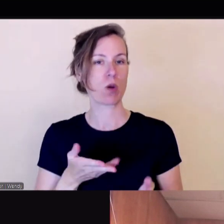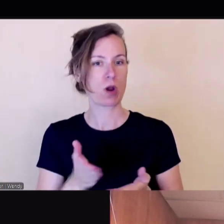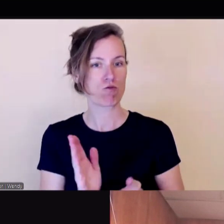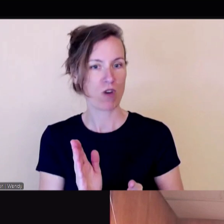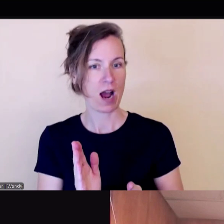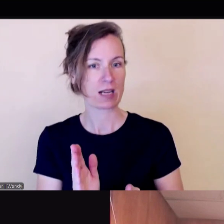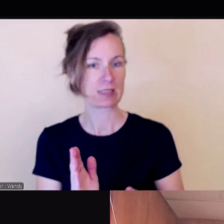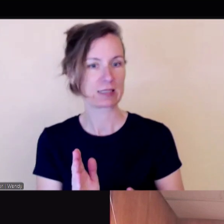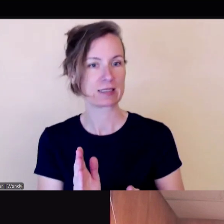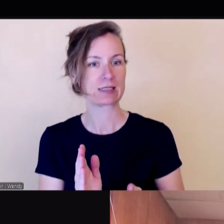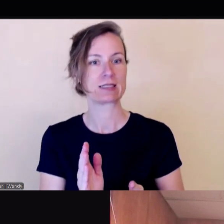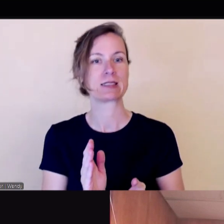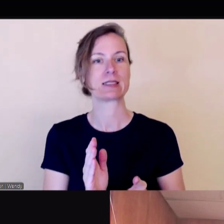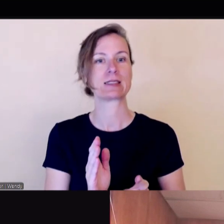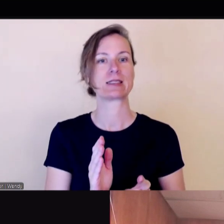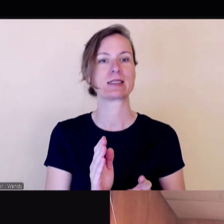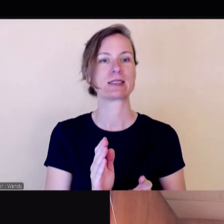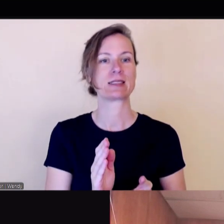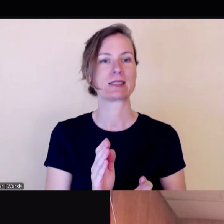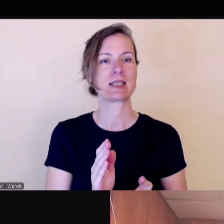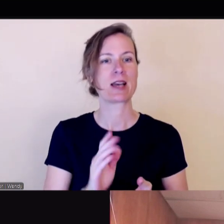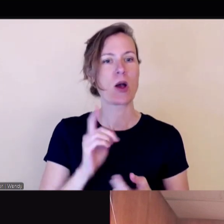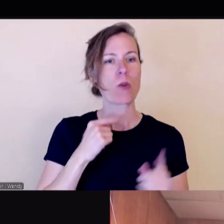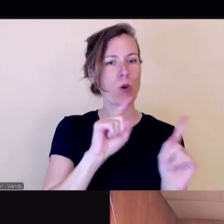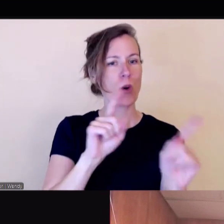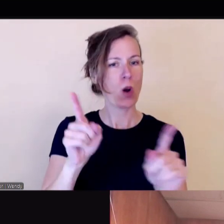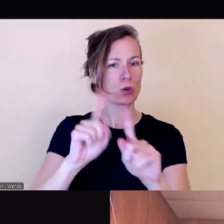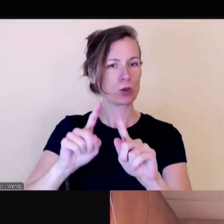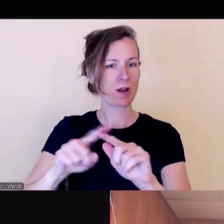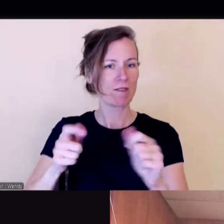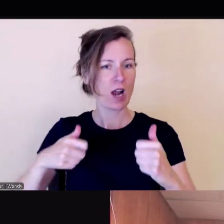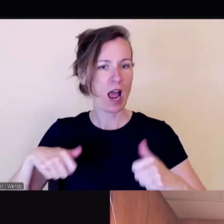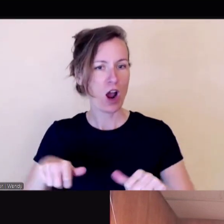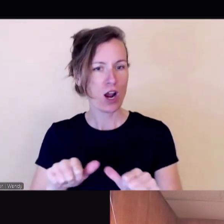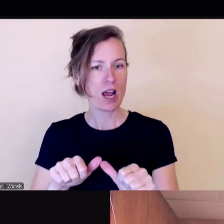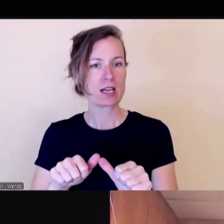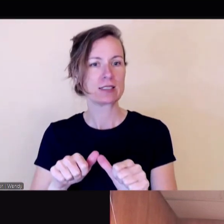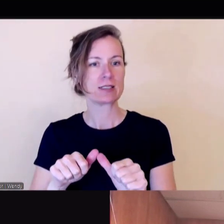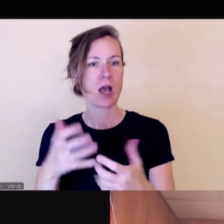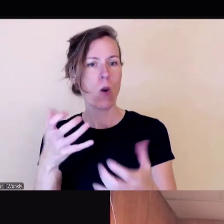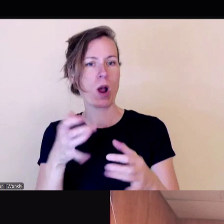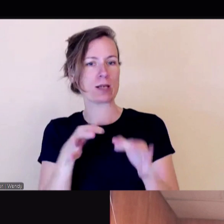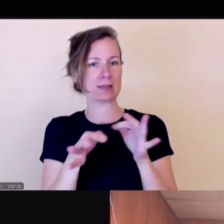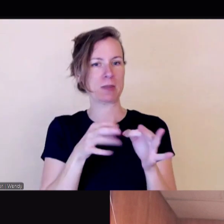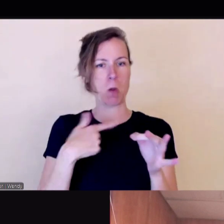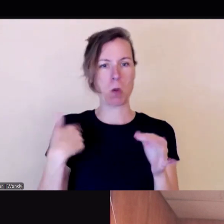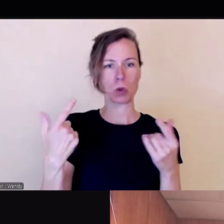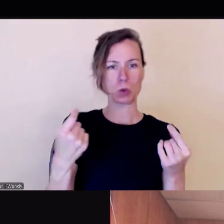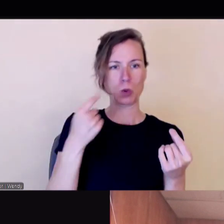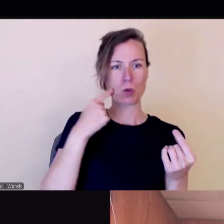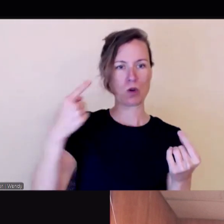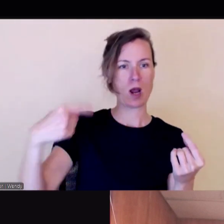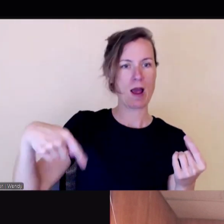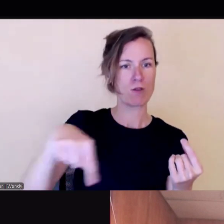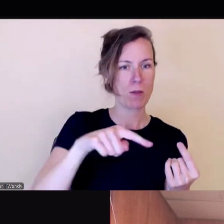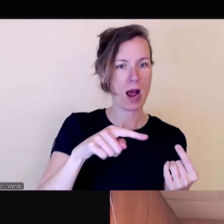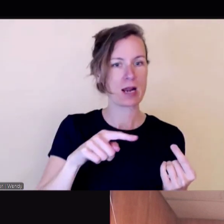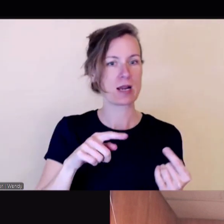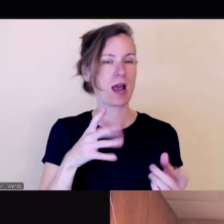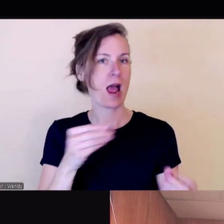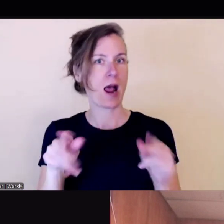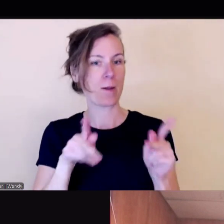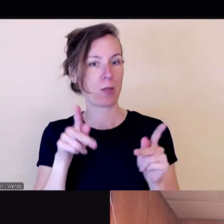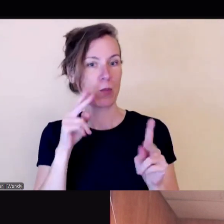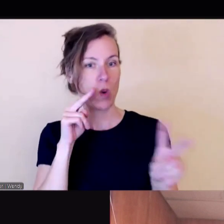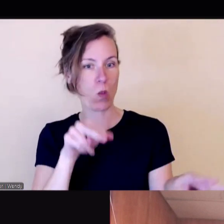everybody, for all of you, but also for the residents who are watching. We recognize we can't reach all the people in the county, but we can reach the